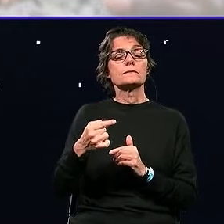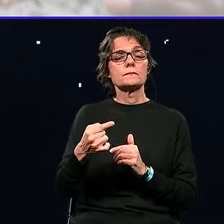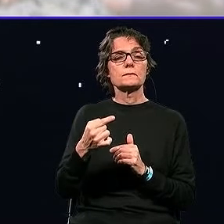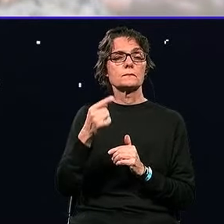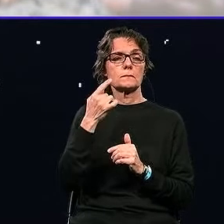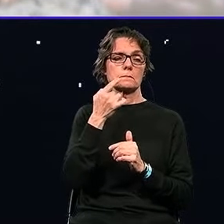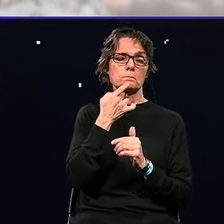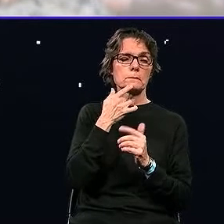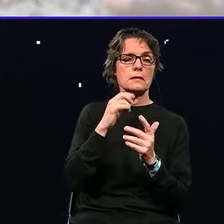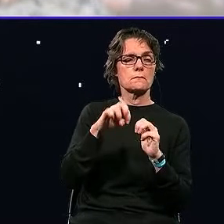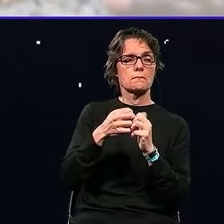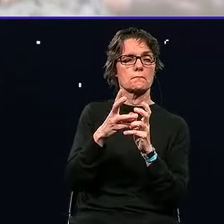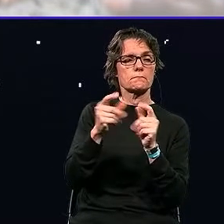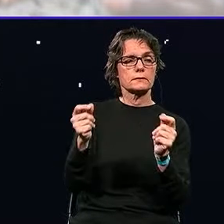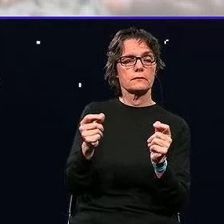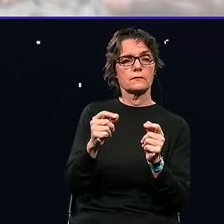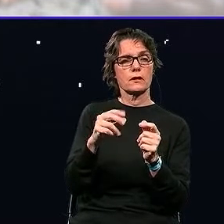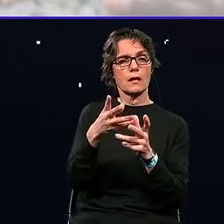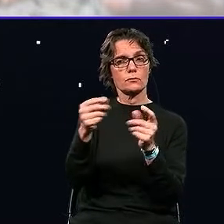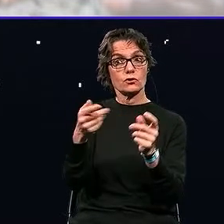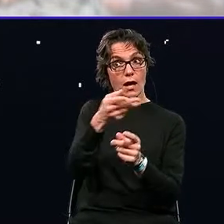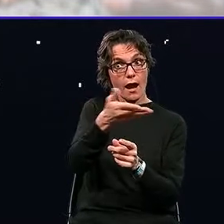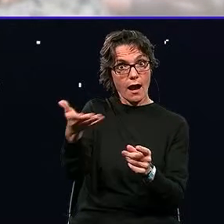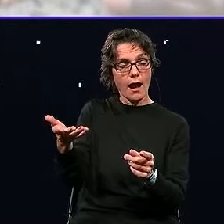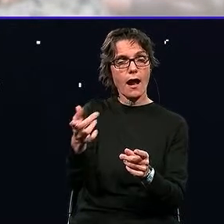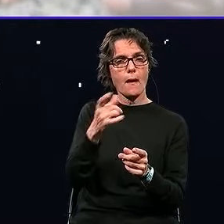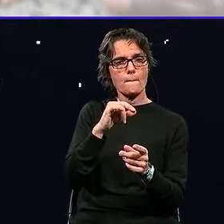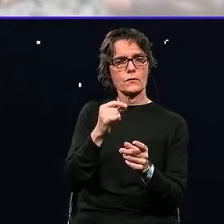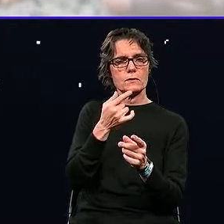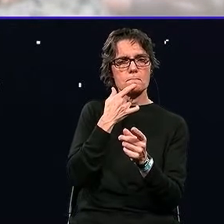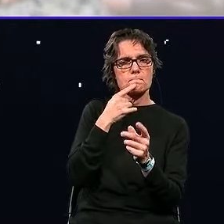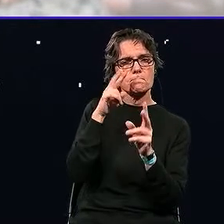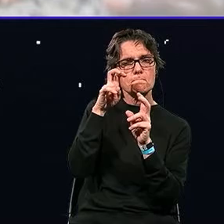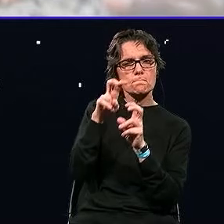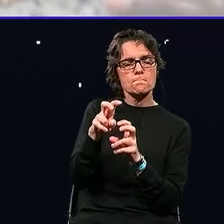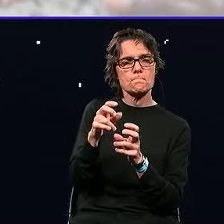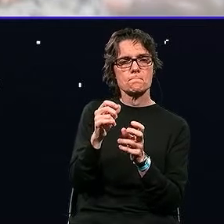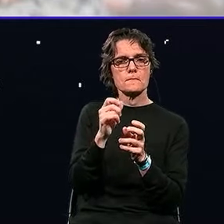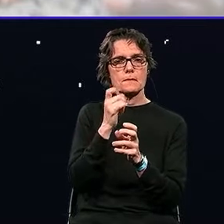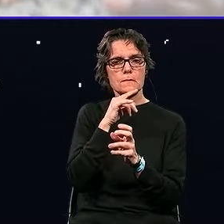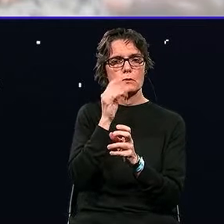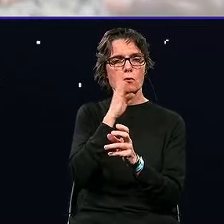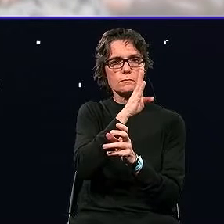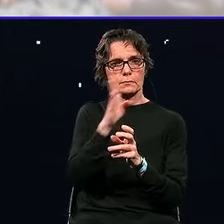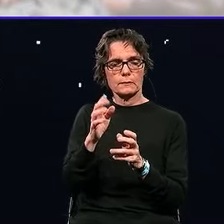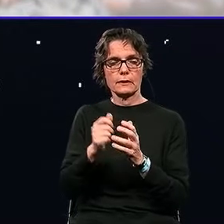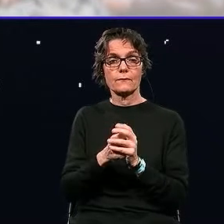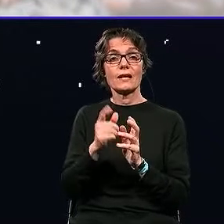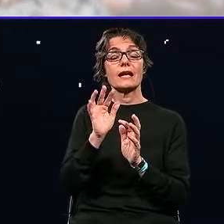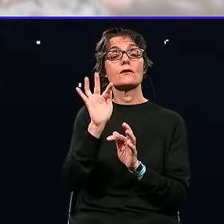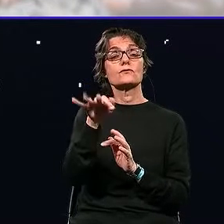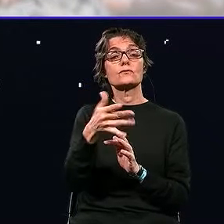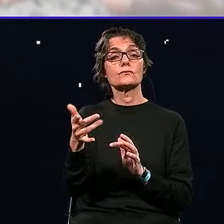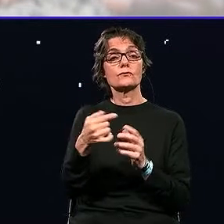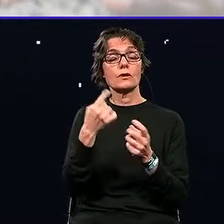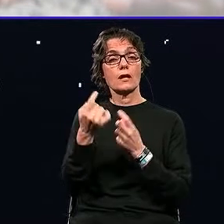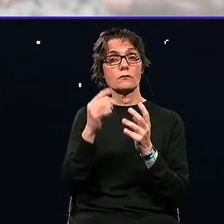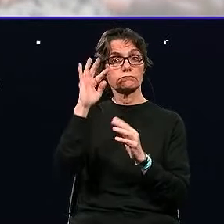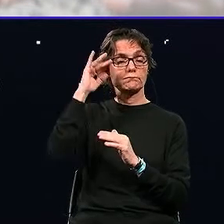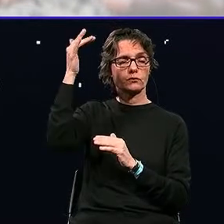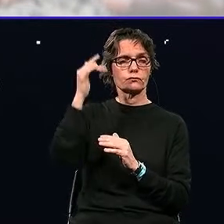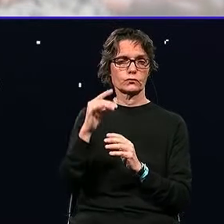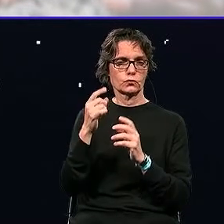the solutions which are out there already and can be scaled and can make a real difference. And then just conclude a little bit and think about the